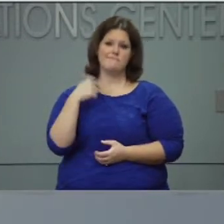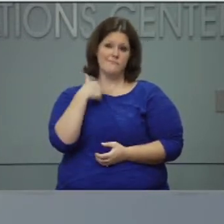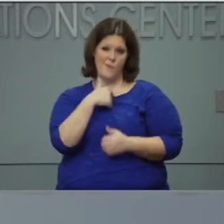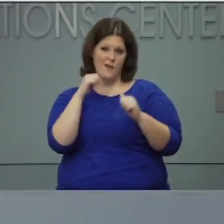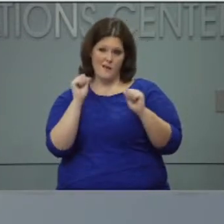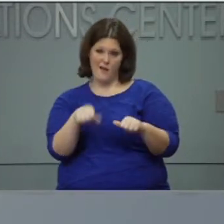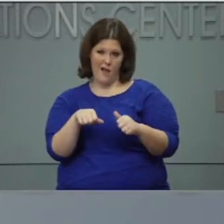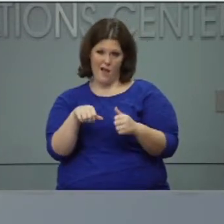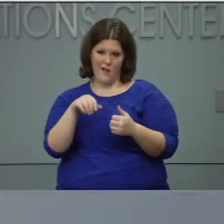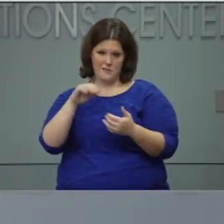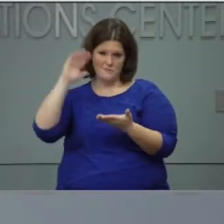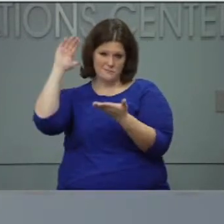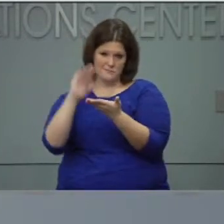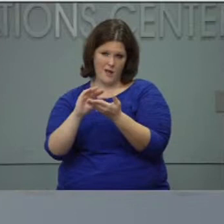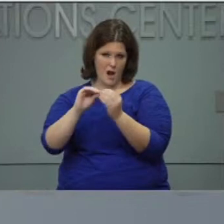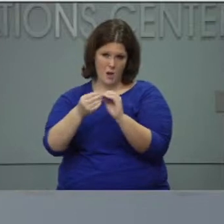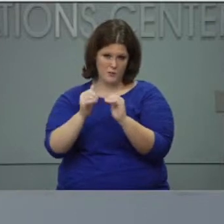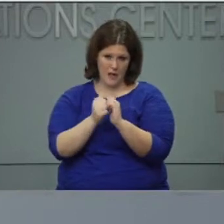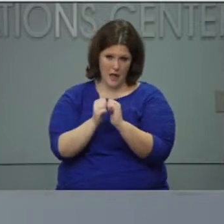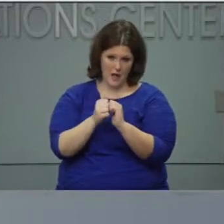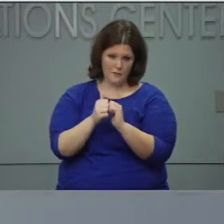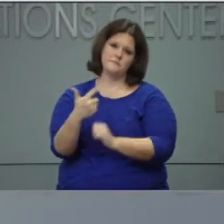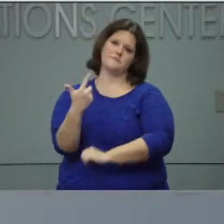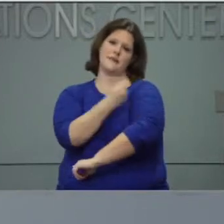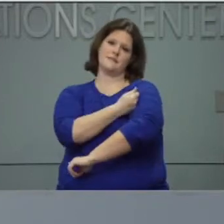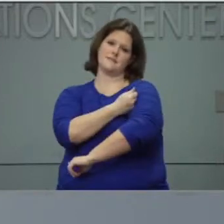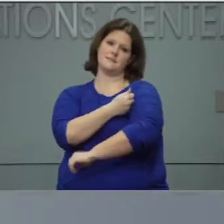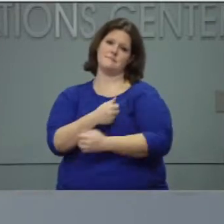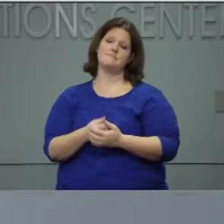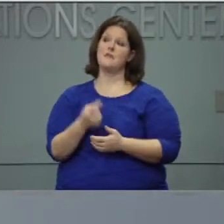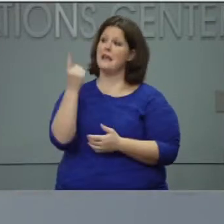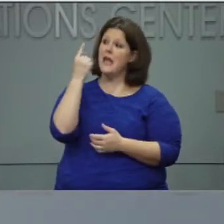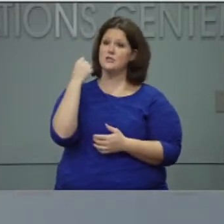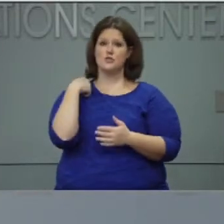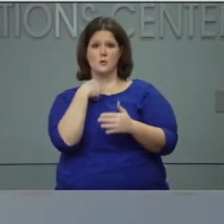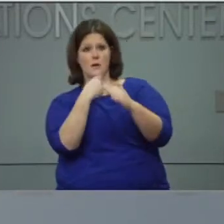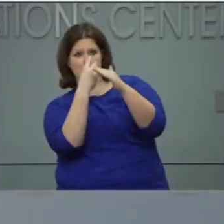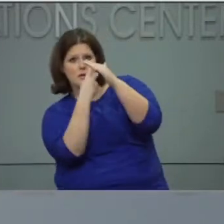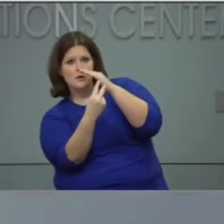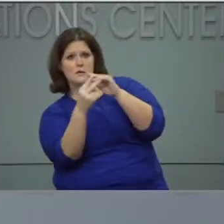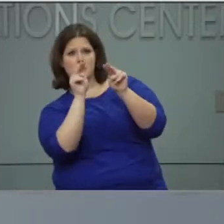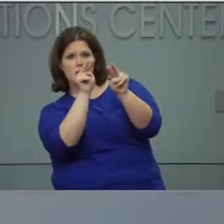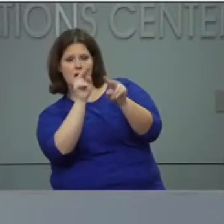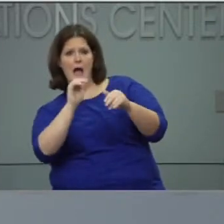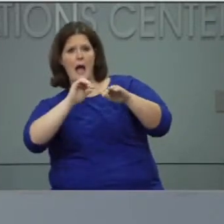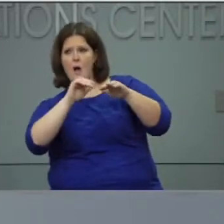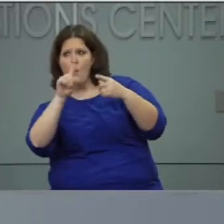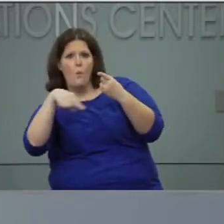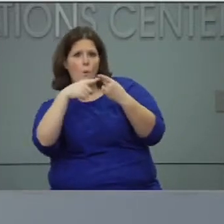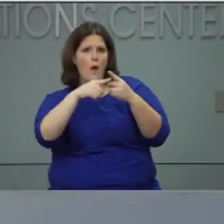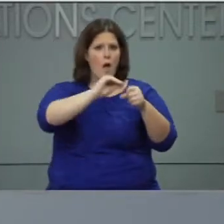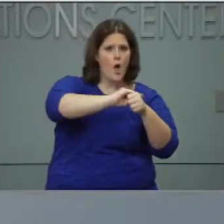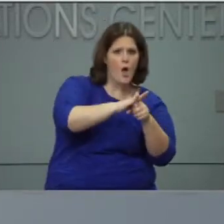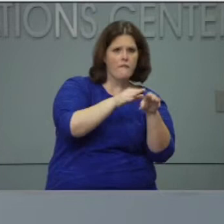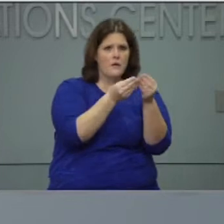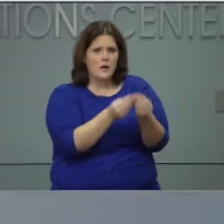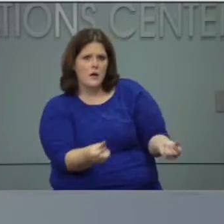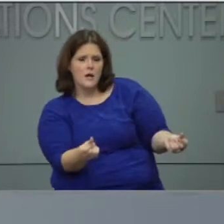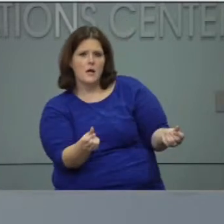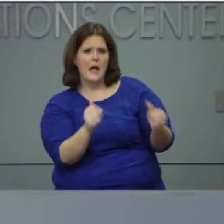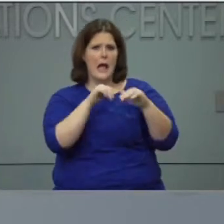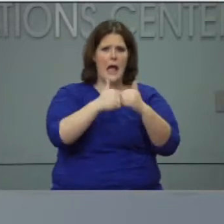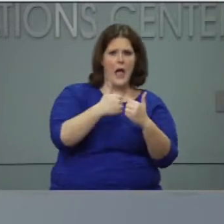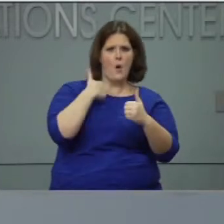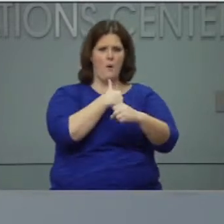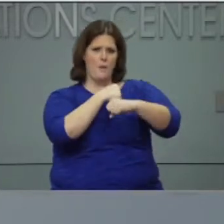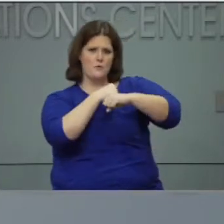vaccines. Last year, we wondered when this would end and how we could best protect ourselves. The difference now